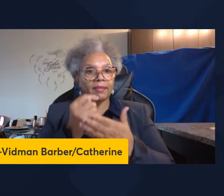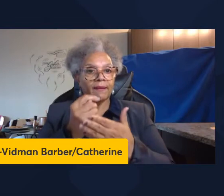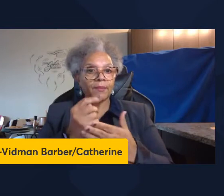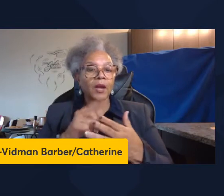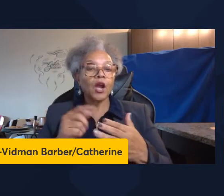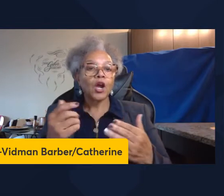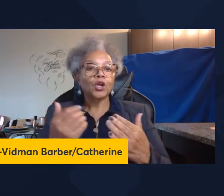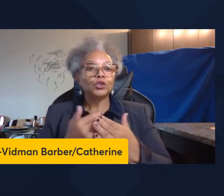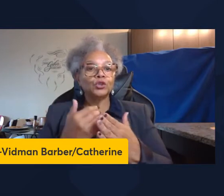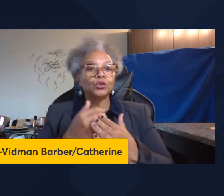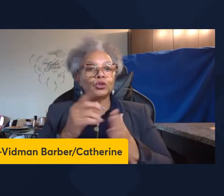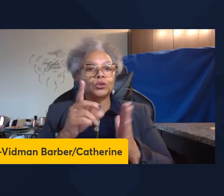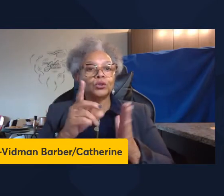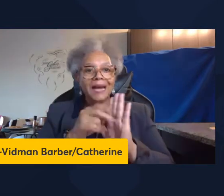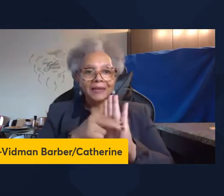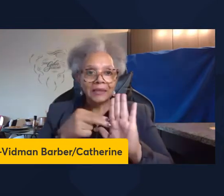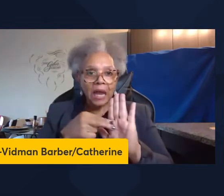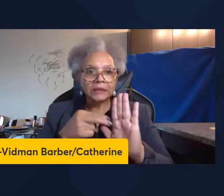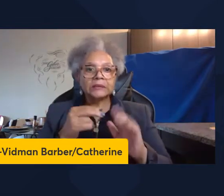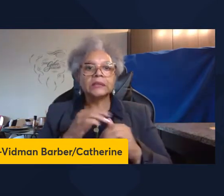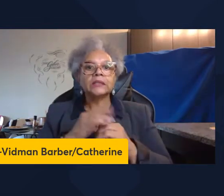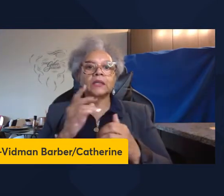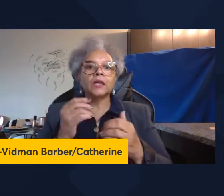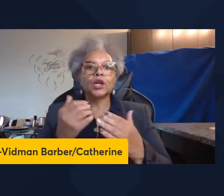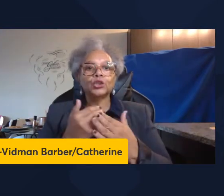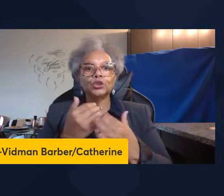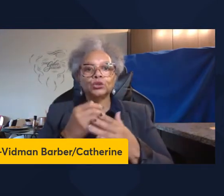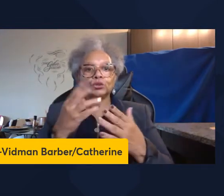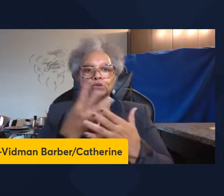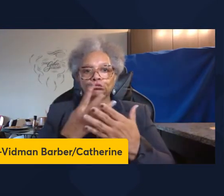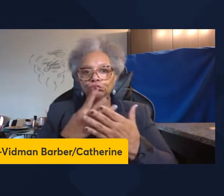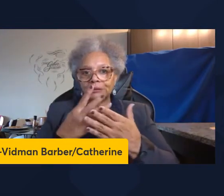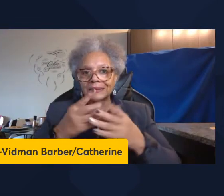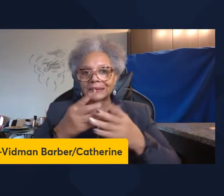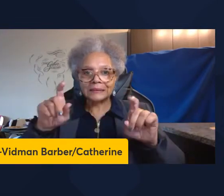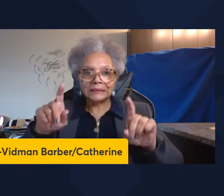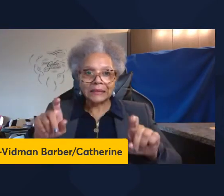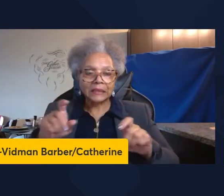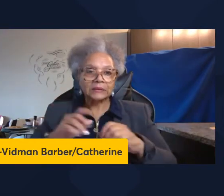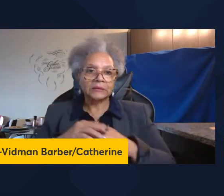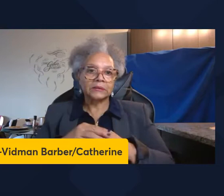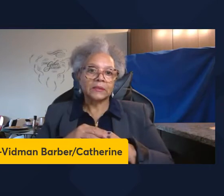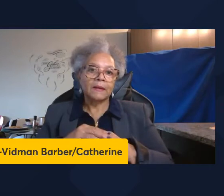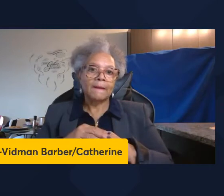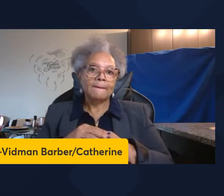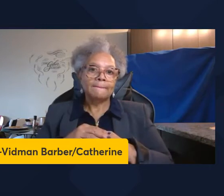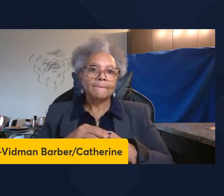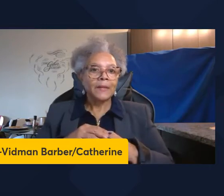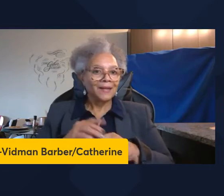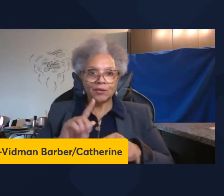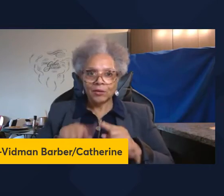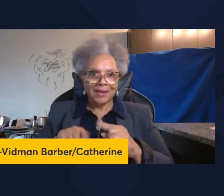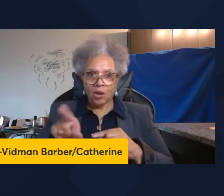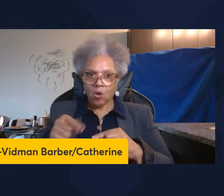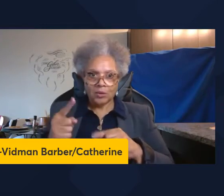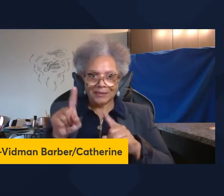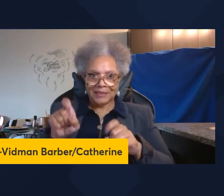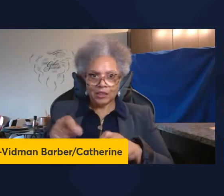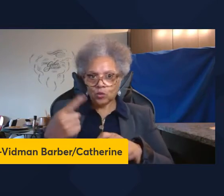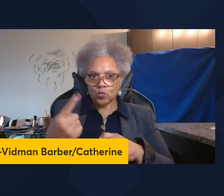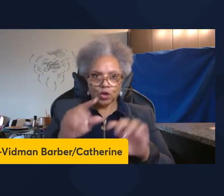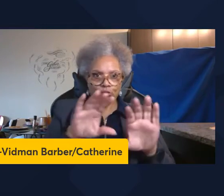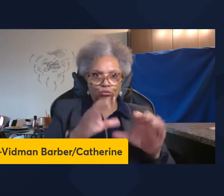new diagnostic, when you're developing a new screening test, you can't simply test it on one group of